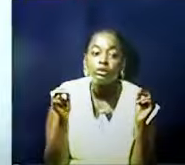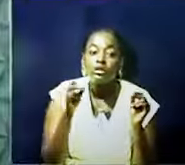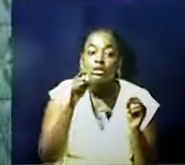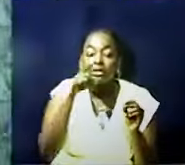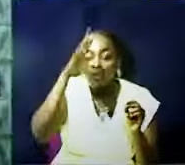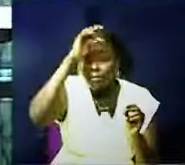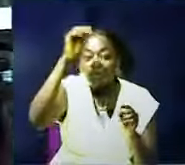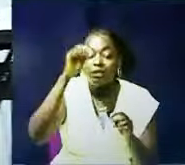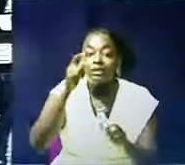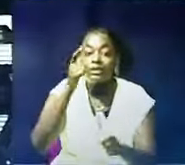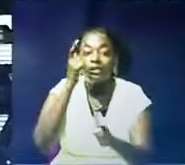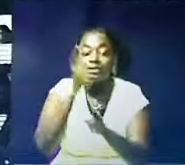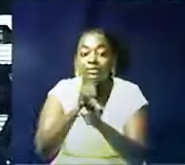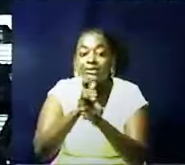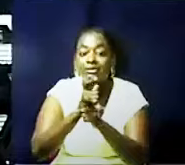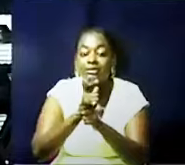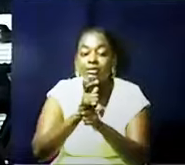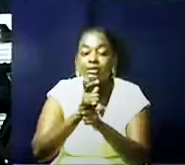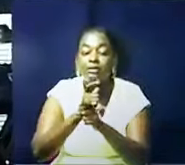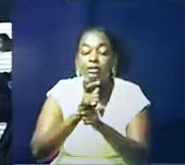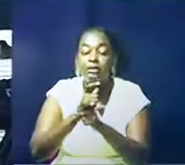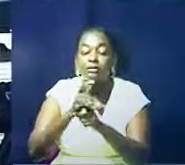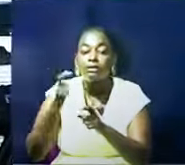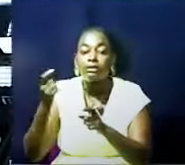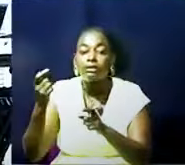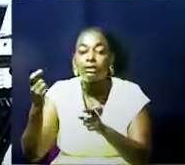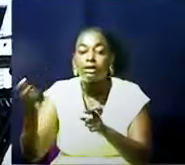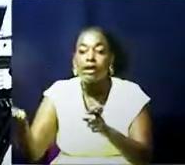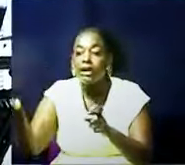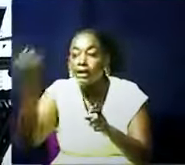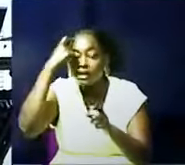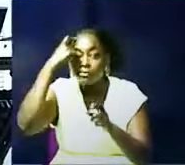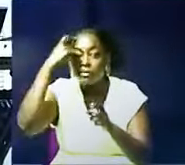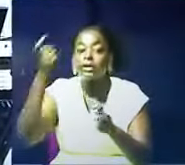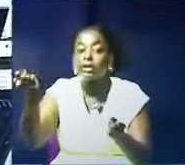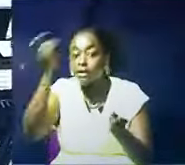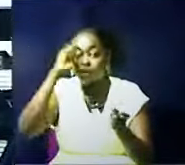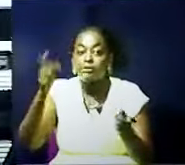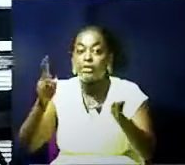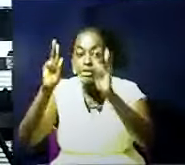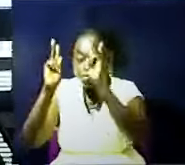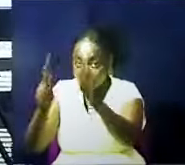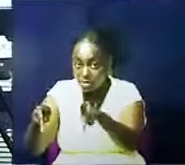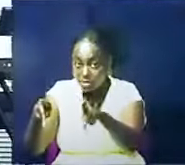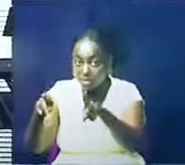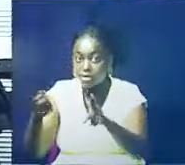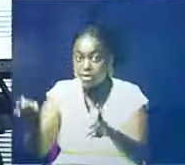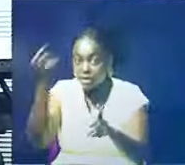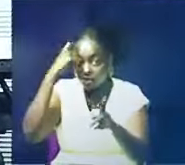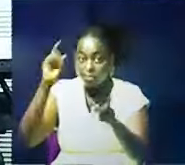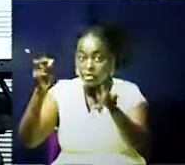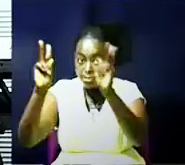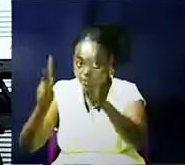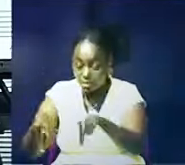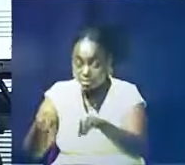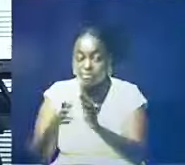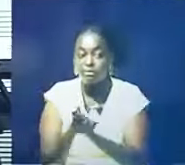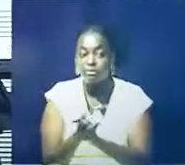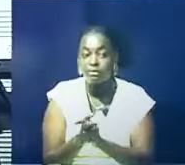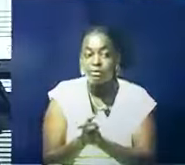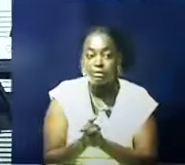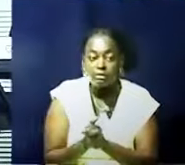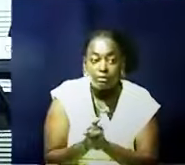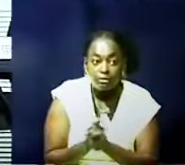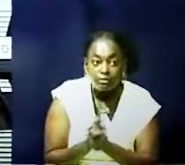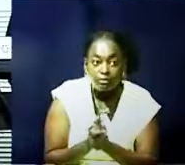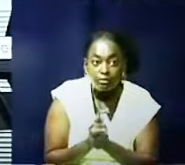legislator. And this is what he said many years ago. This perpetual hurry of